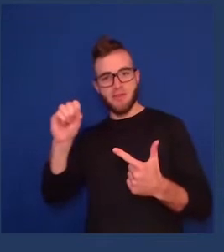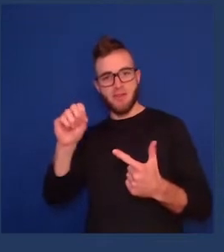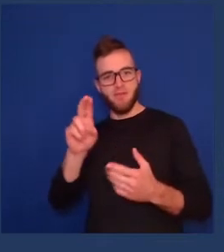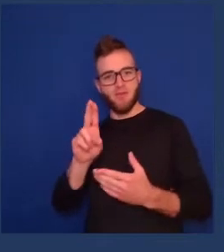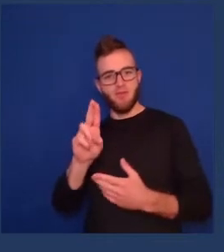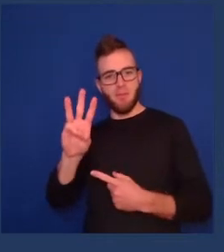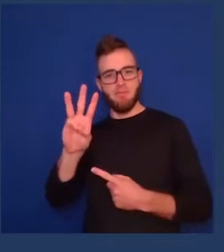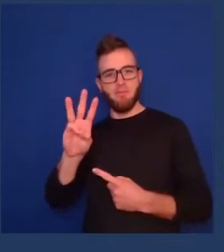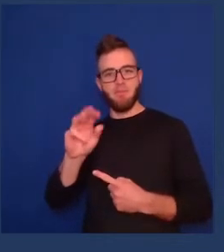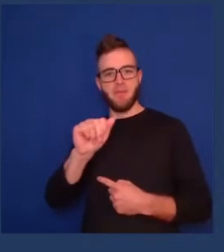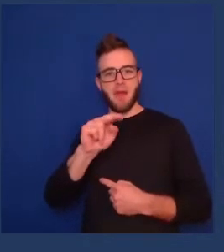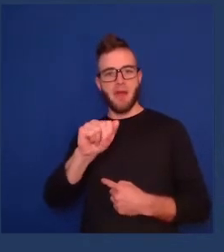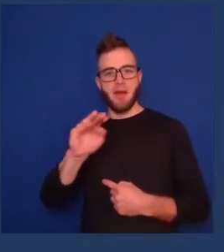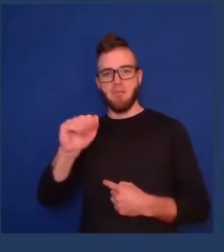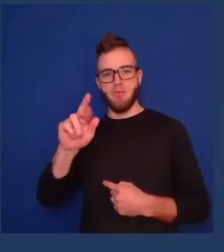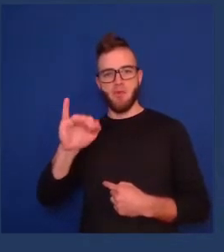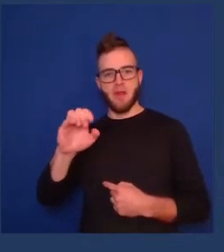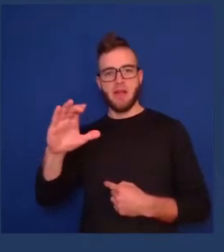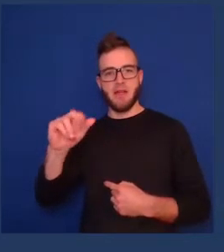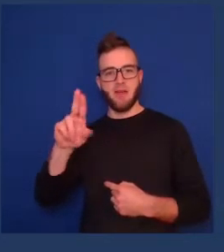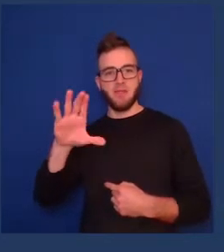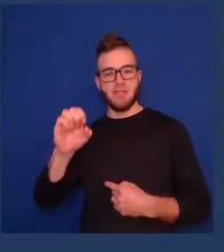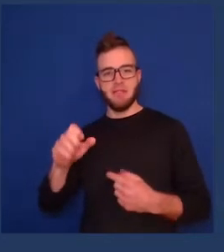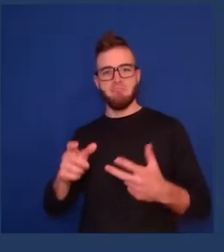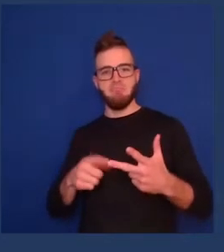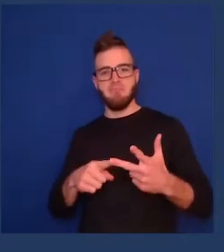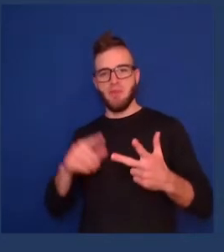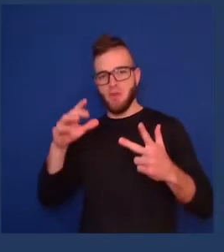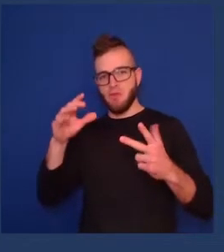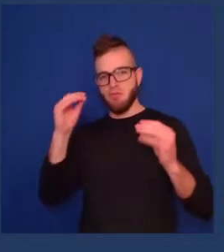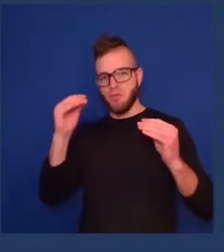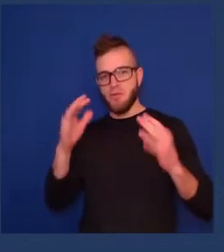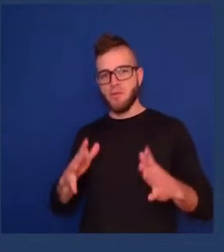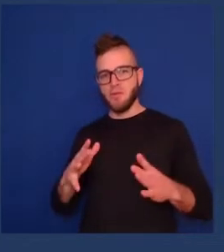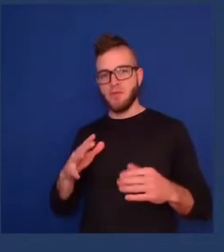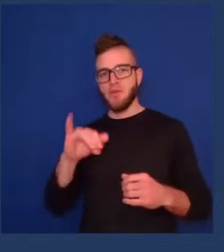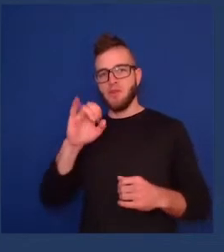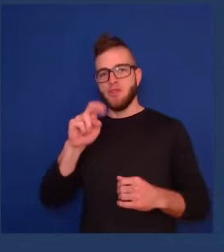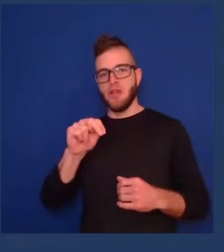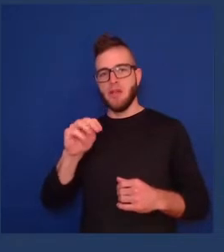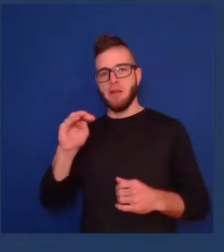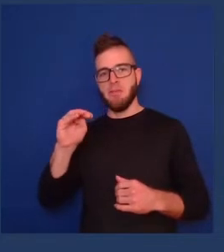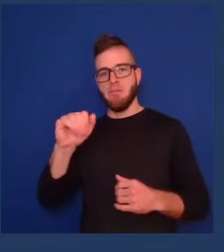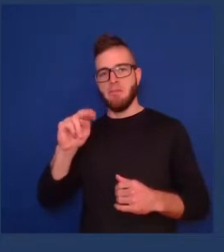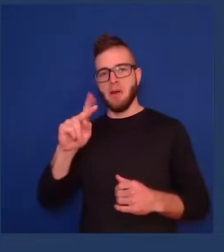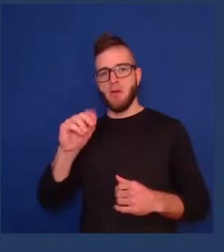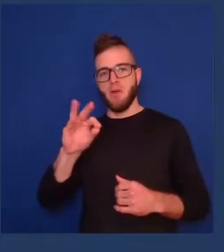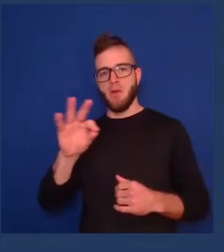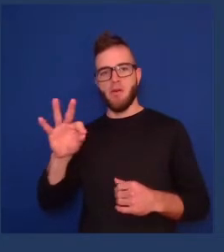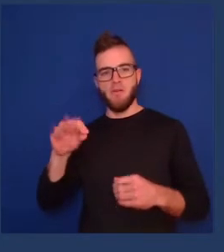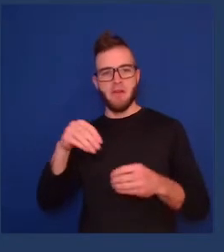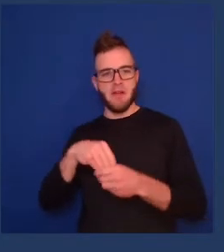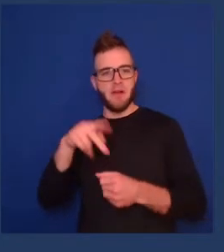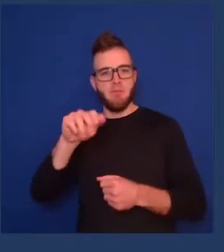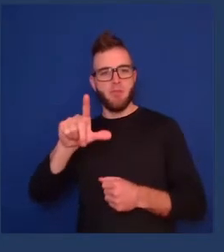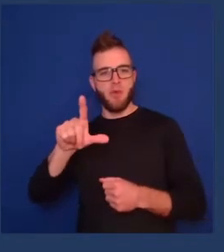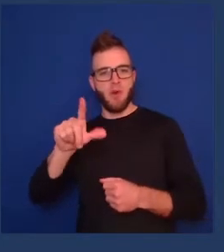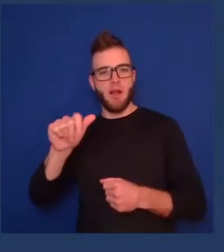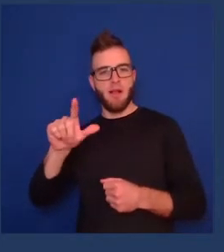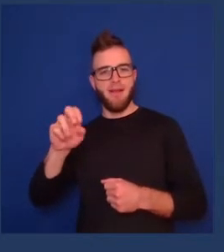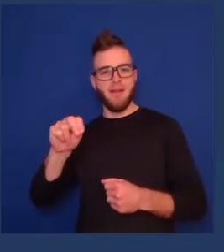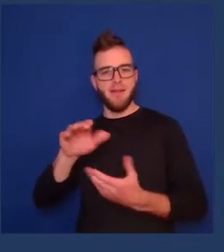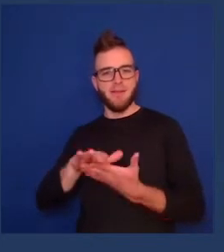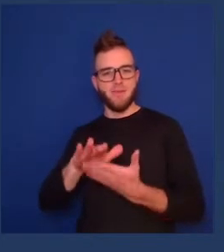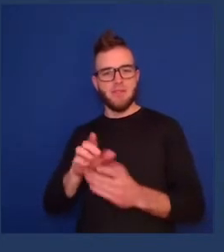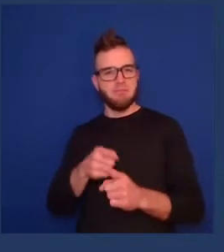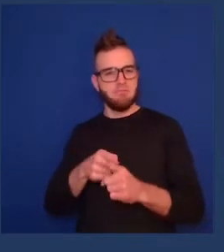Causse, and with Professor Jen Mankoff, who's in the Paul Allen School and specialist on computer sciences and many other things,